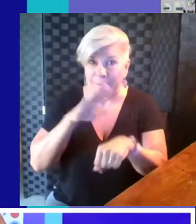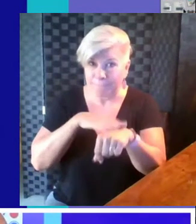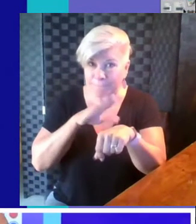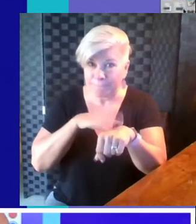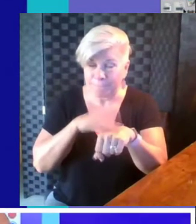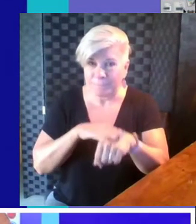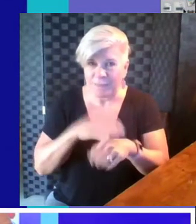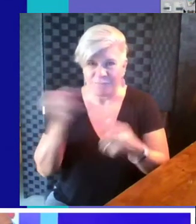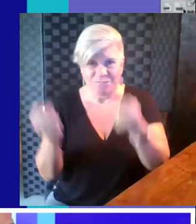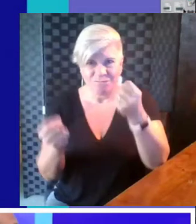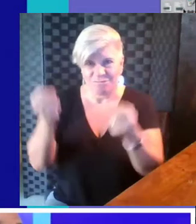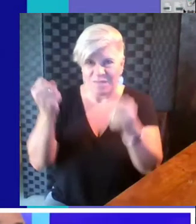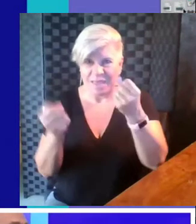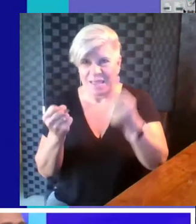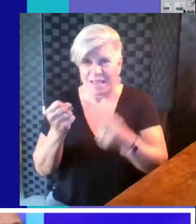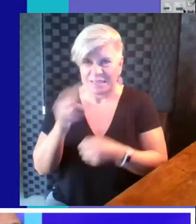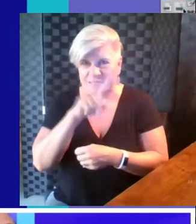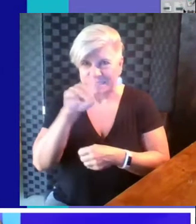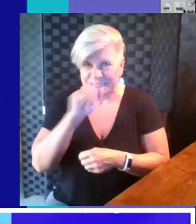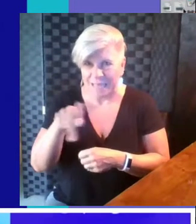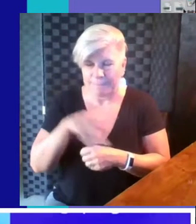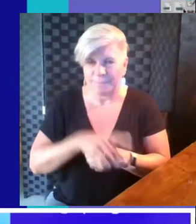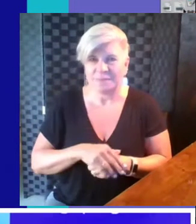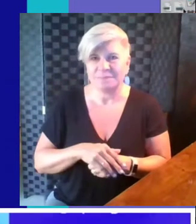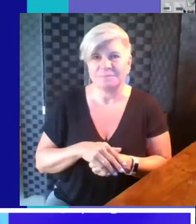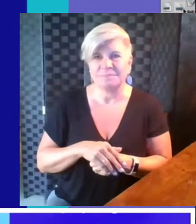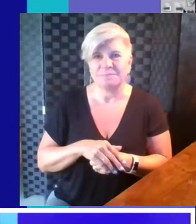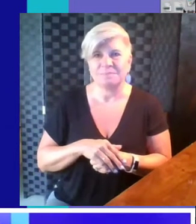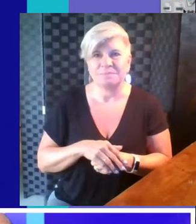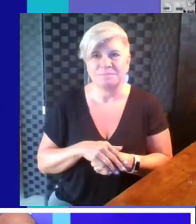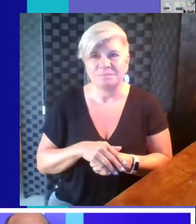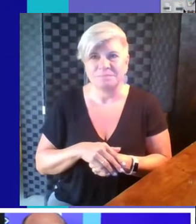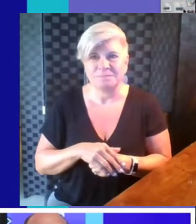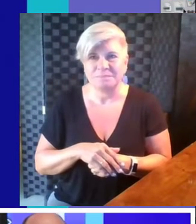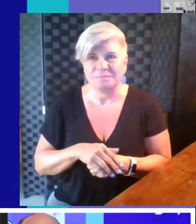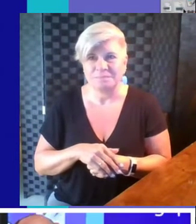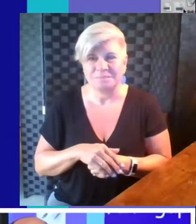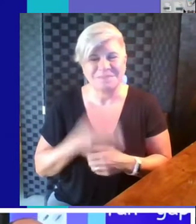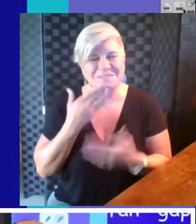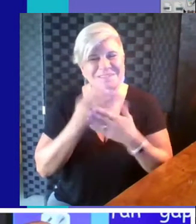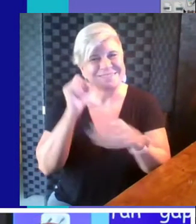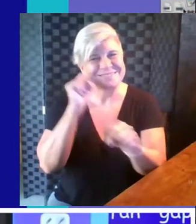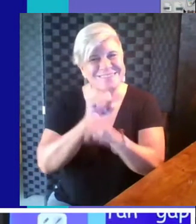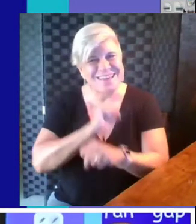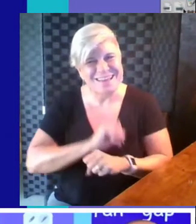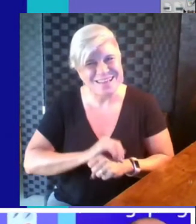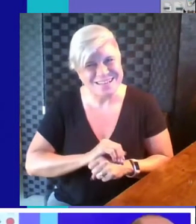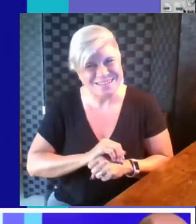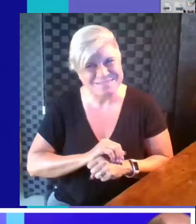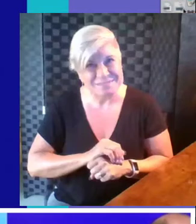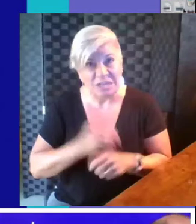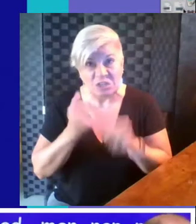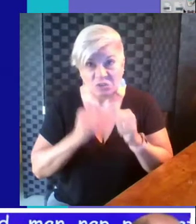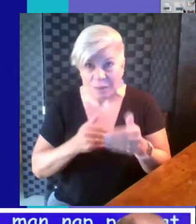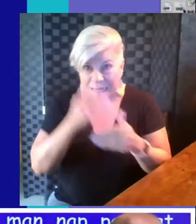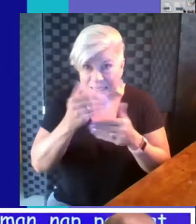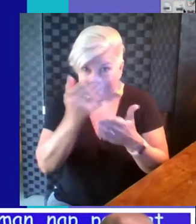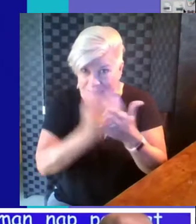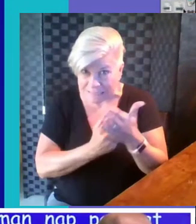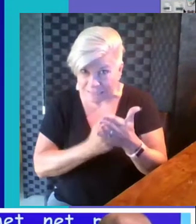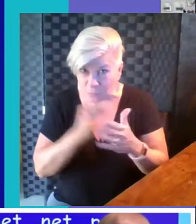tap, van, zap. Great job. Let's try a new list of